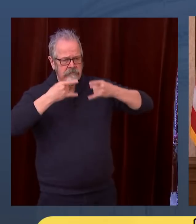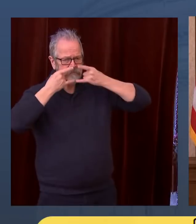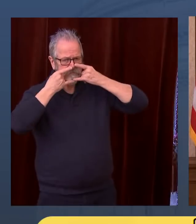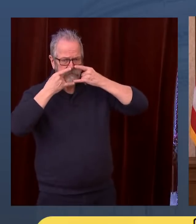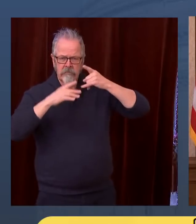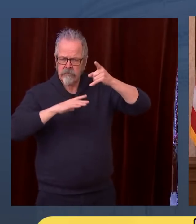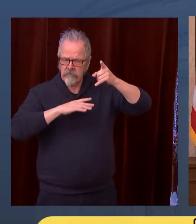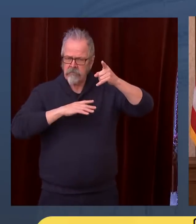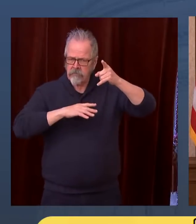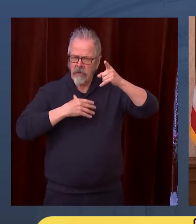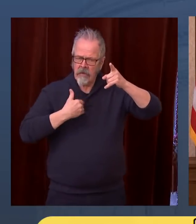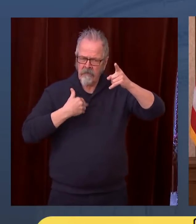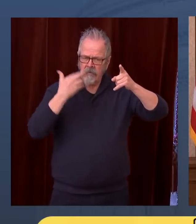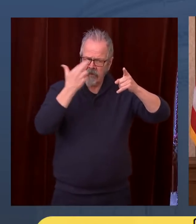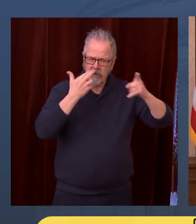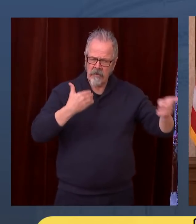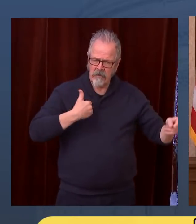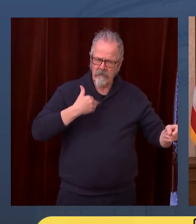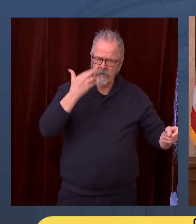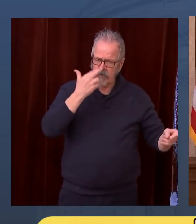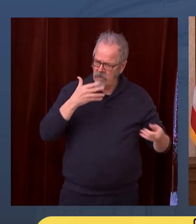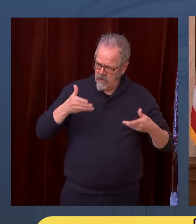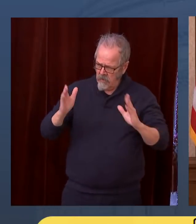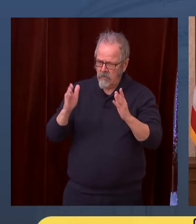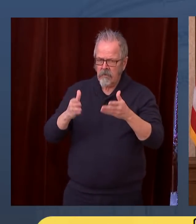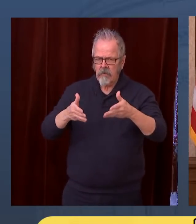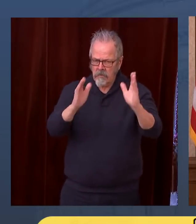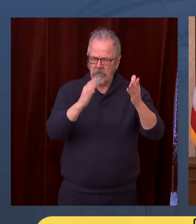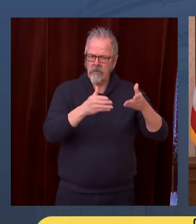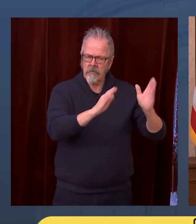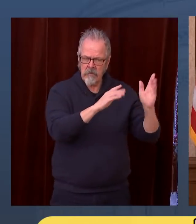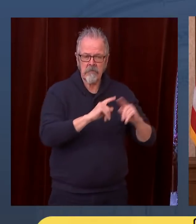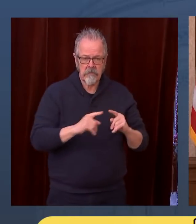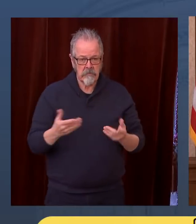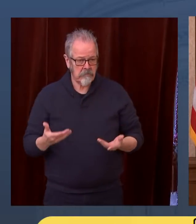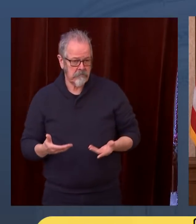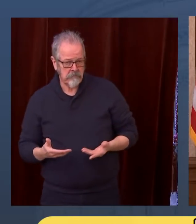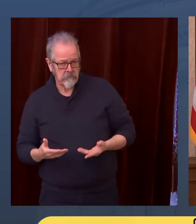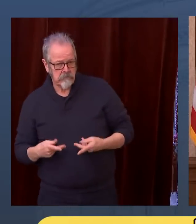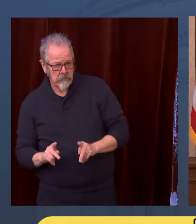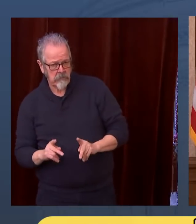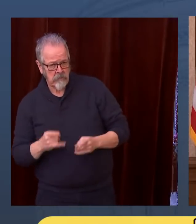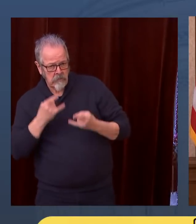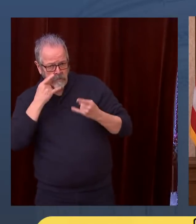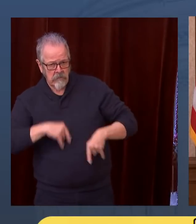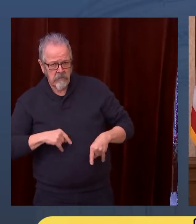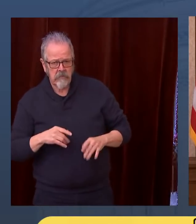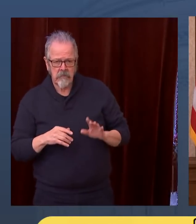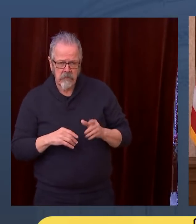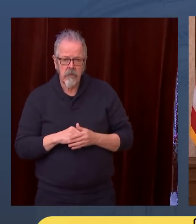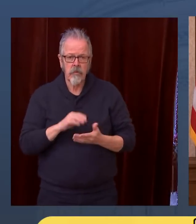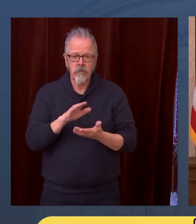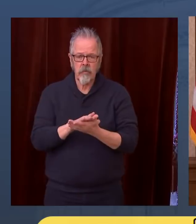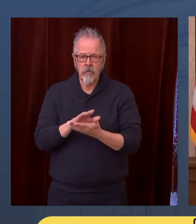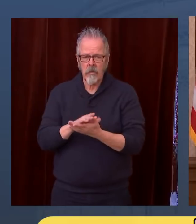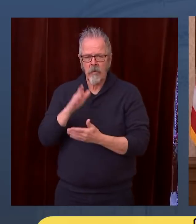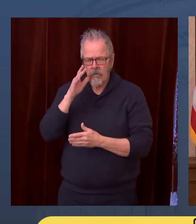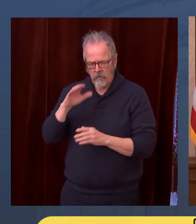is important. And I know that our schools will do a good job in protecting those